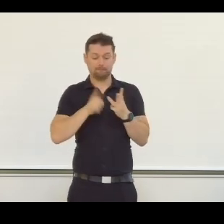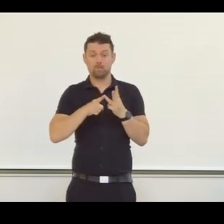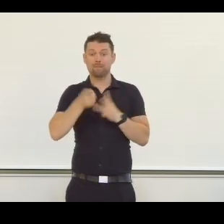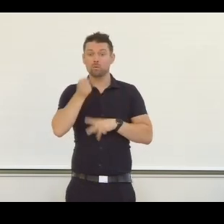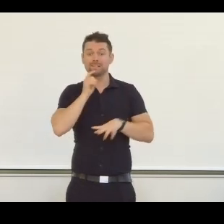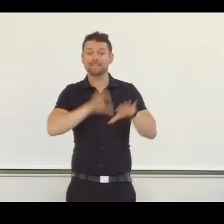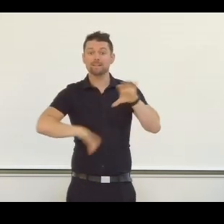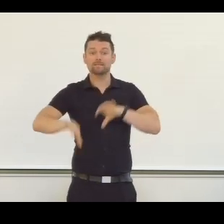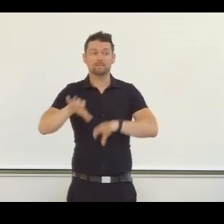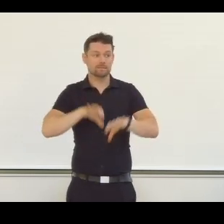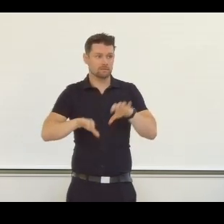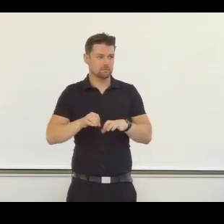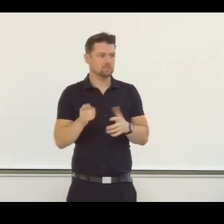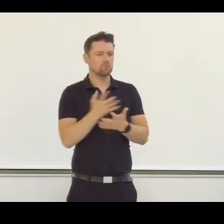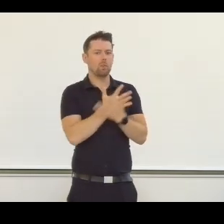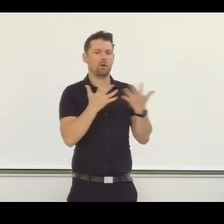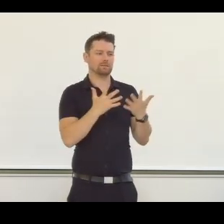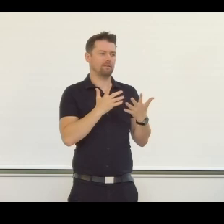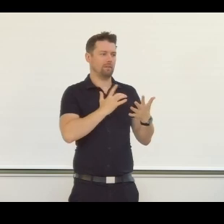perspective, many of the existing bases